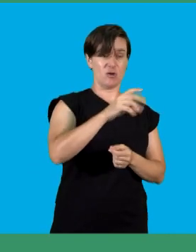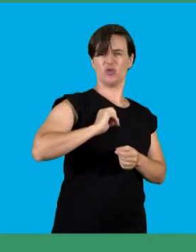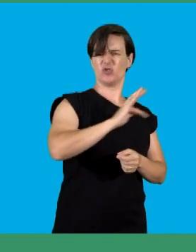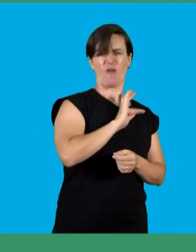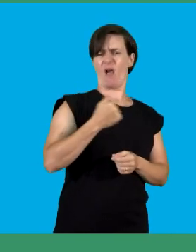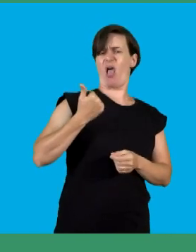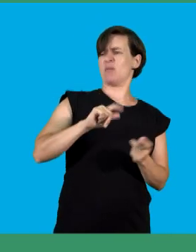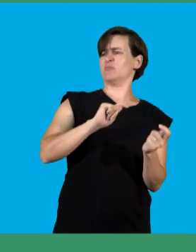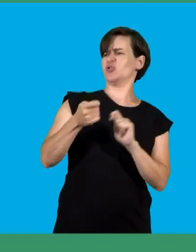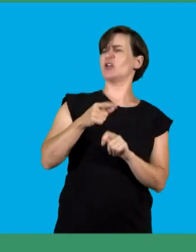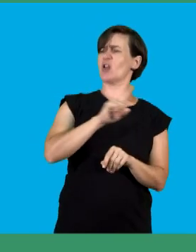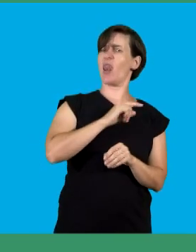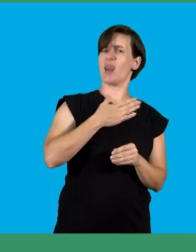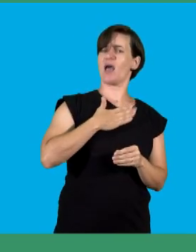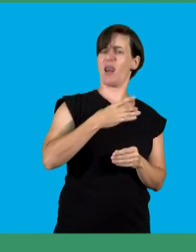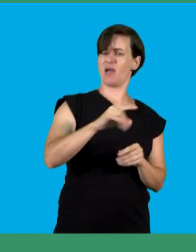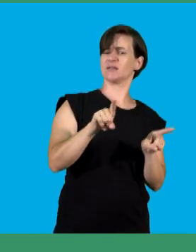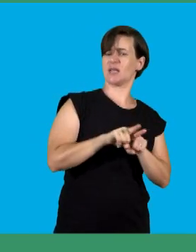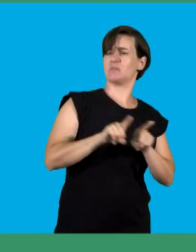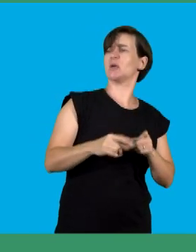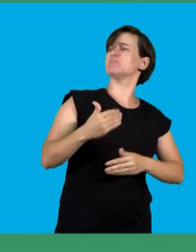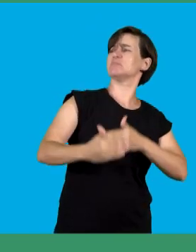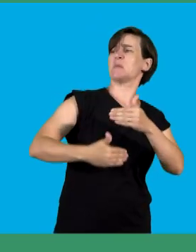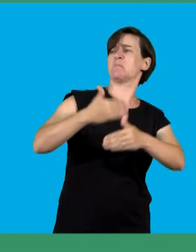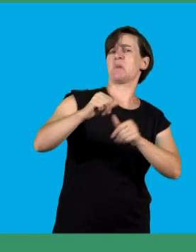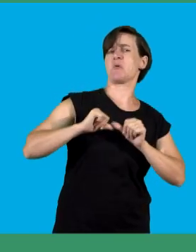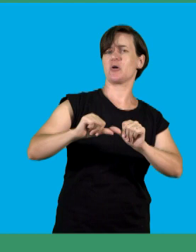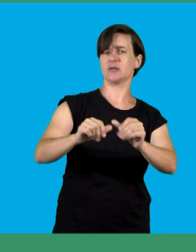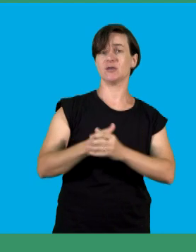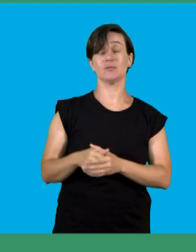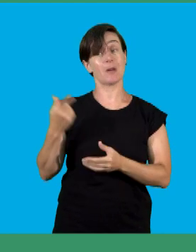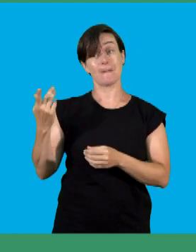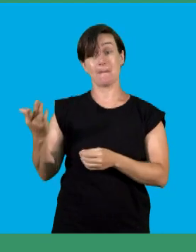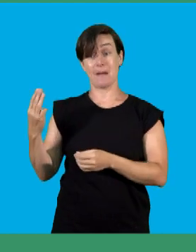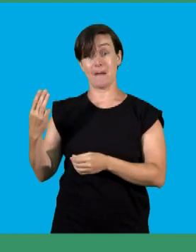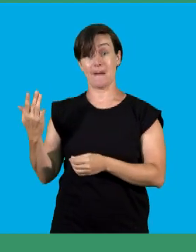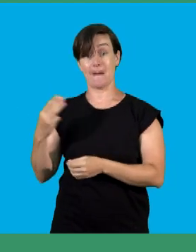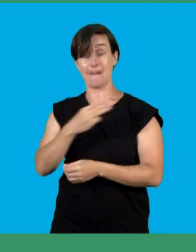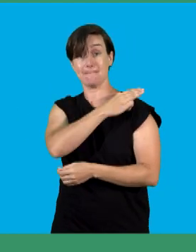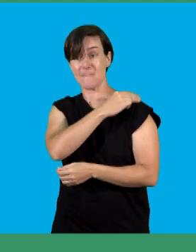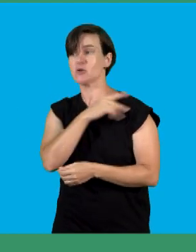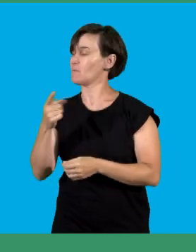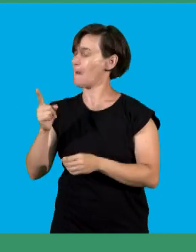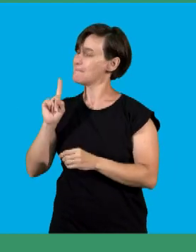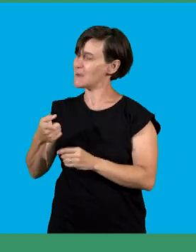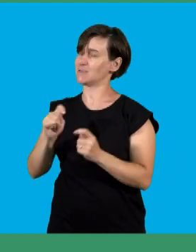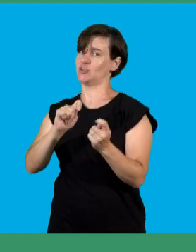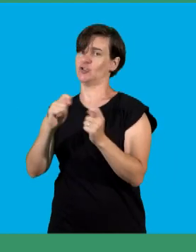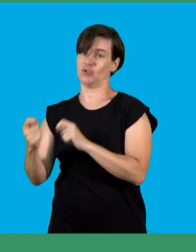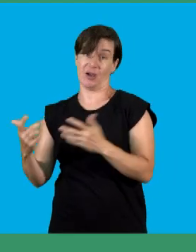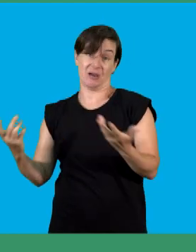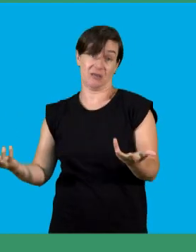against the change. To understand, we want to bring about change as a business. As management, we are advocating for it, we are for it, but the management